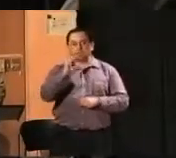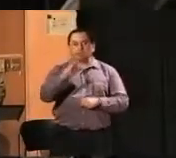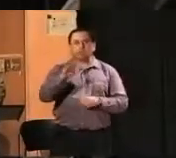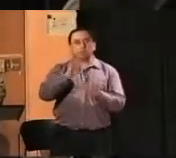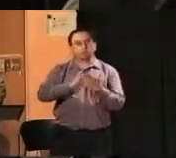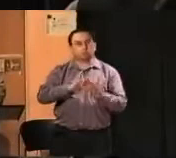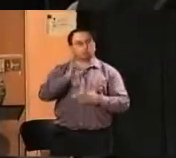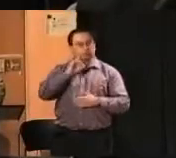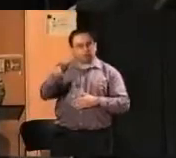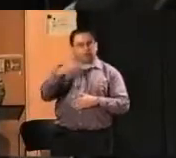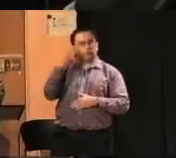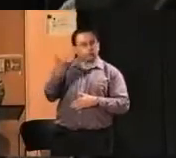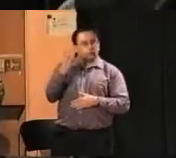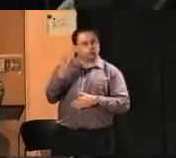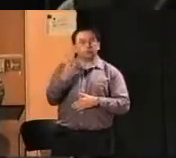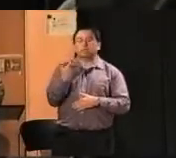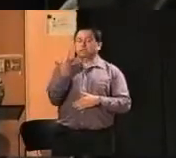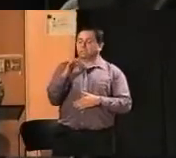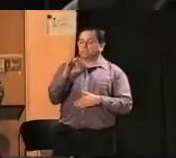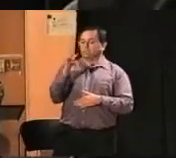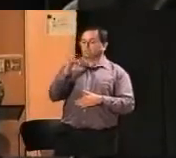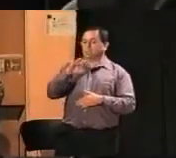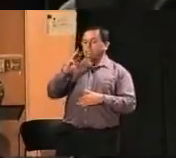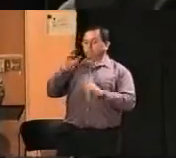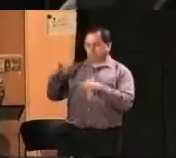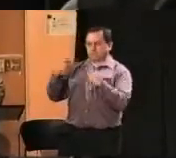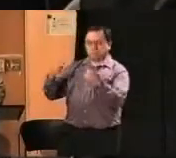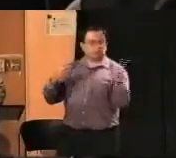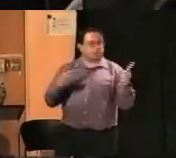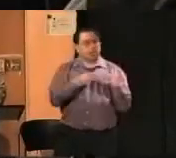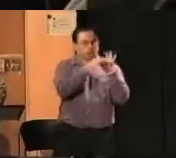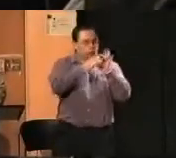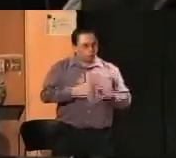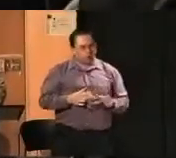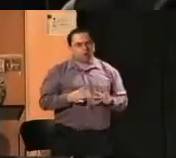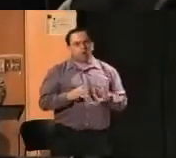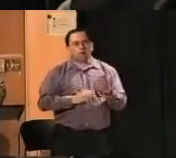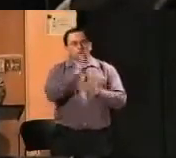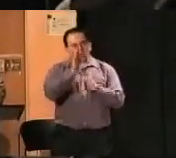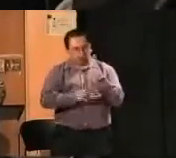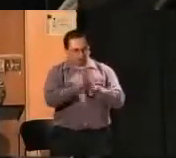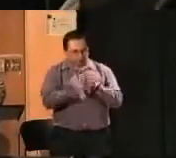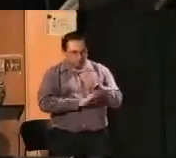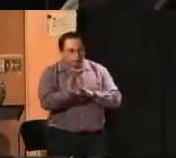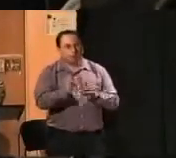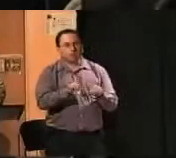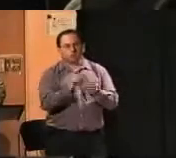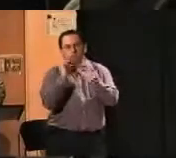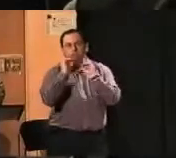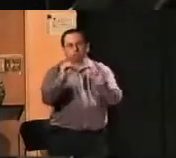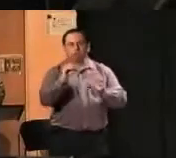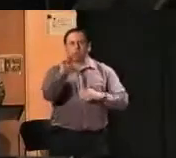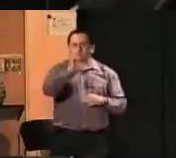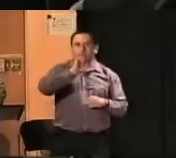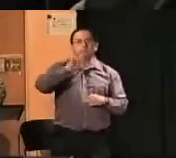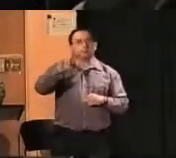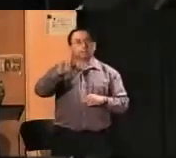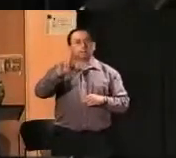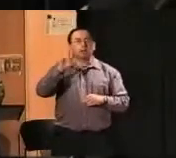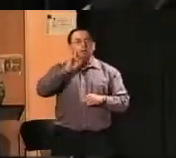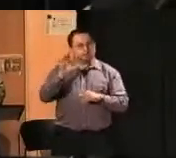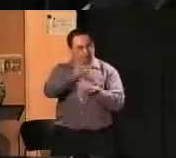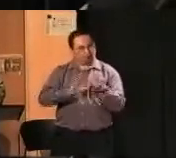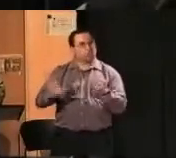Winnipeg. Since 1986, Angela has been a coordinator, curriculum developer, and instructor in American Sign Language and